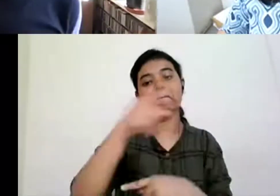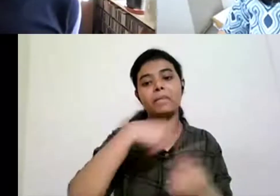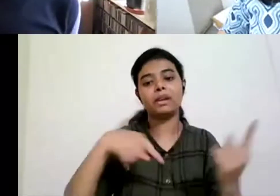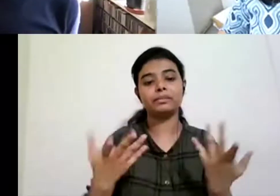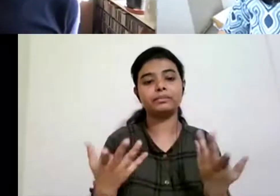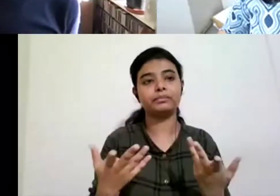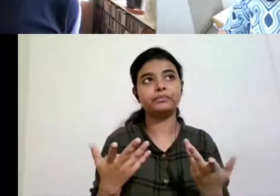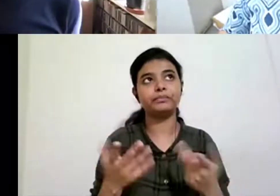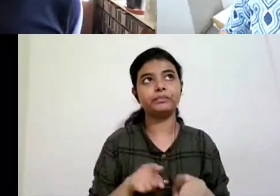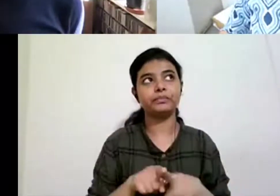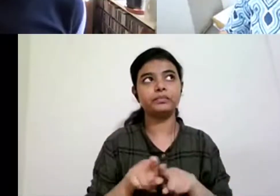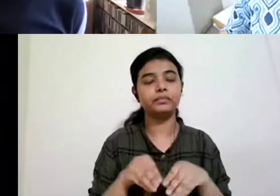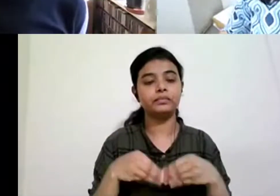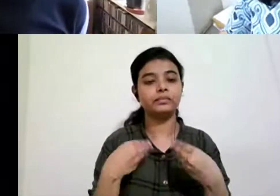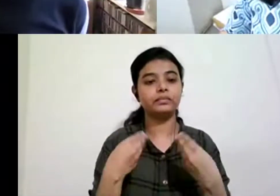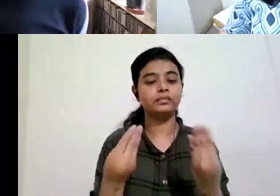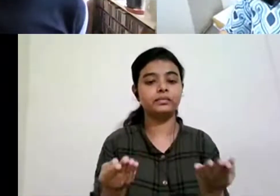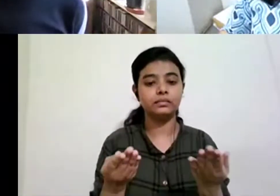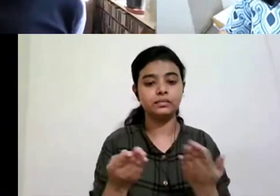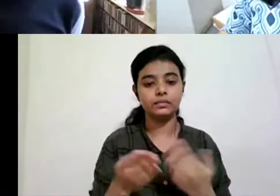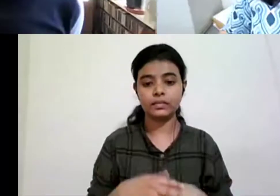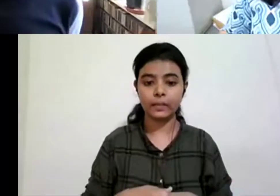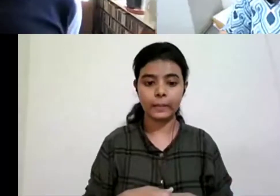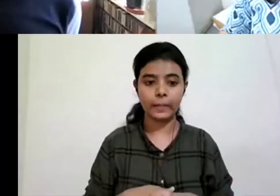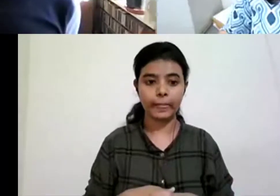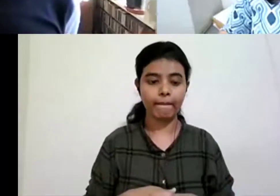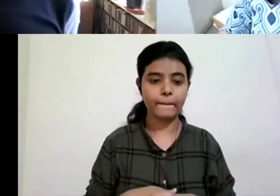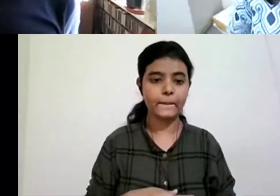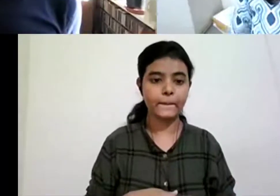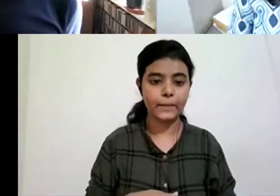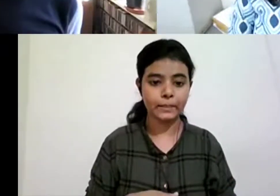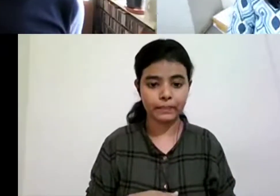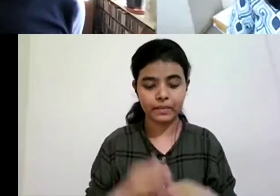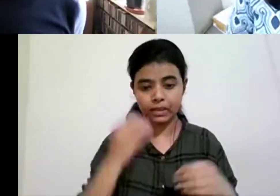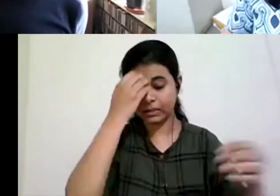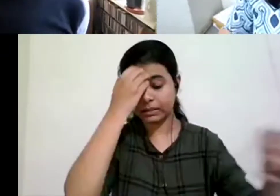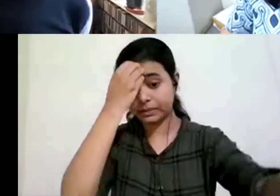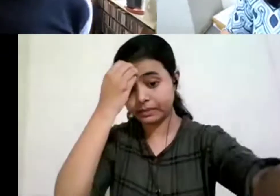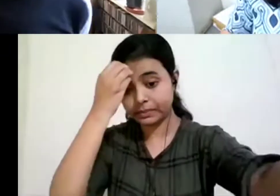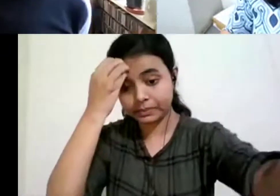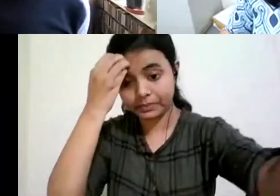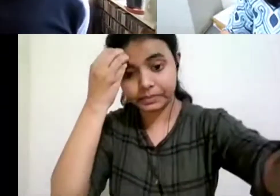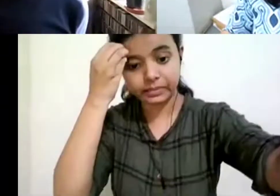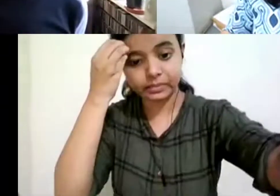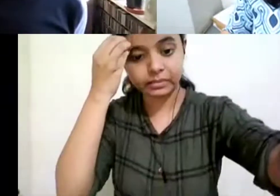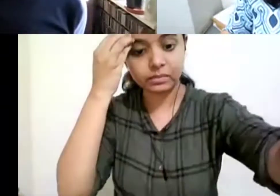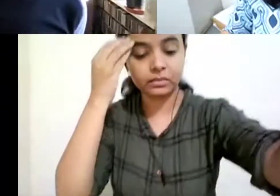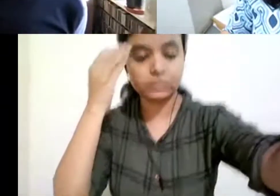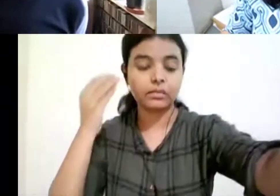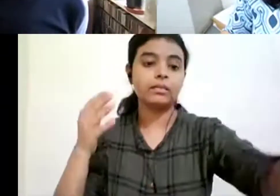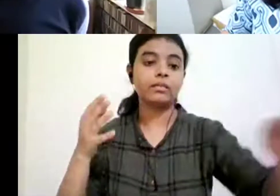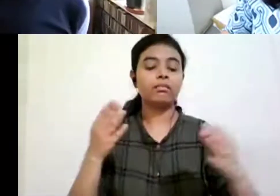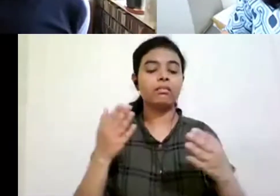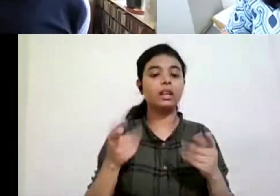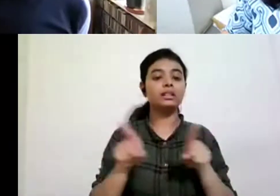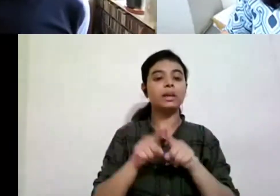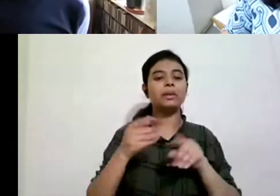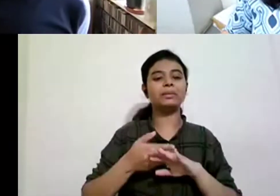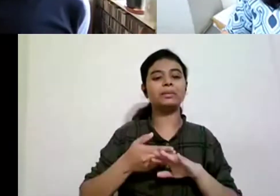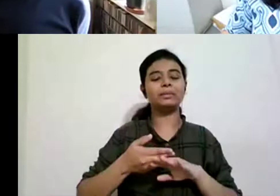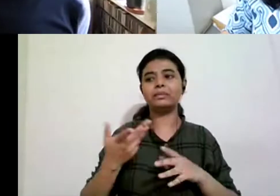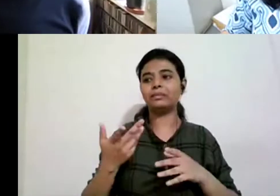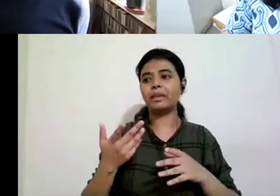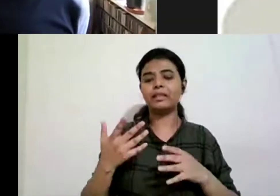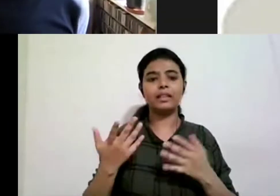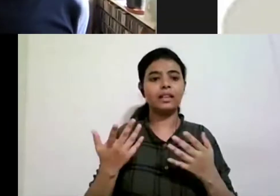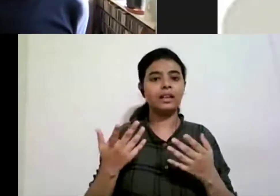Like we were going into something where we didn't know where it would lead